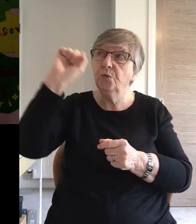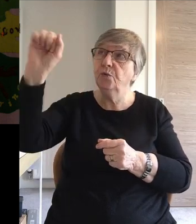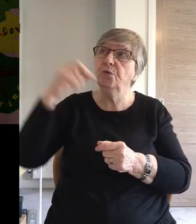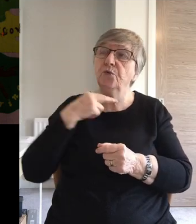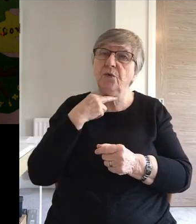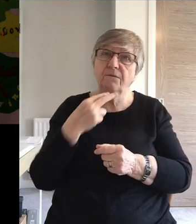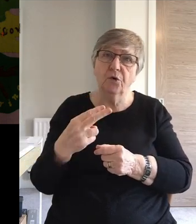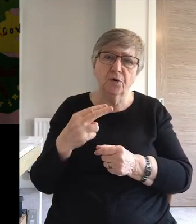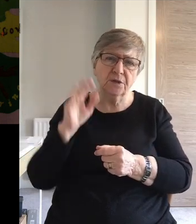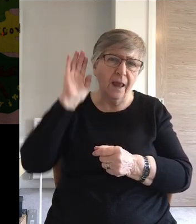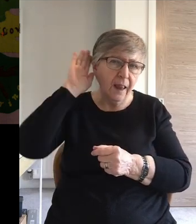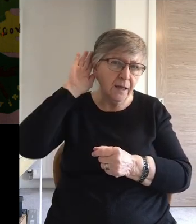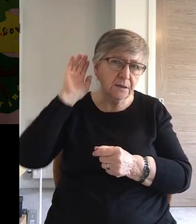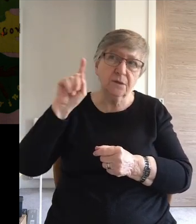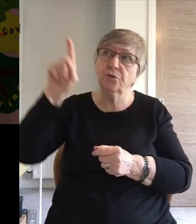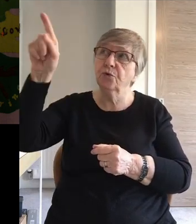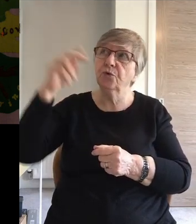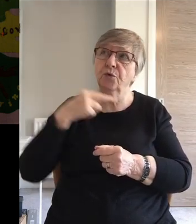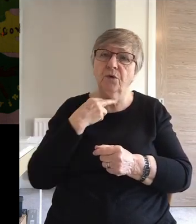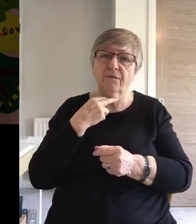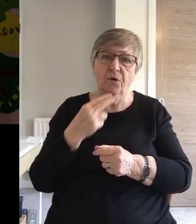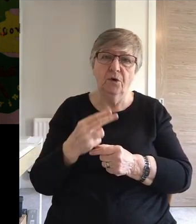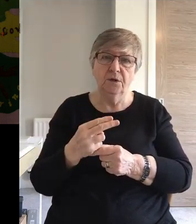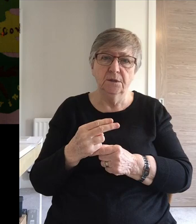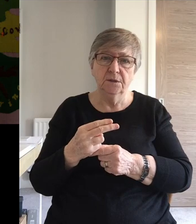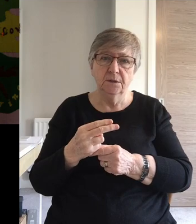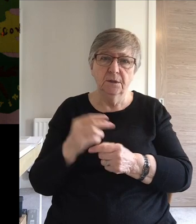to know your voice, to listen for your voice.